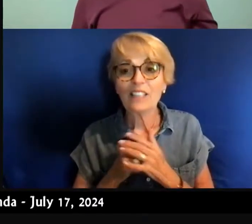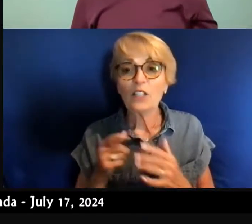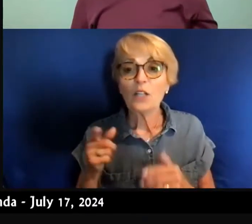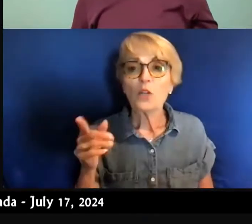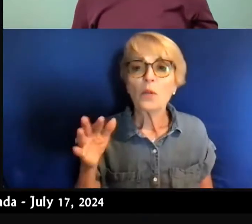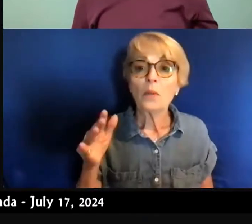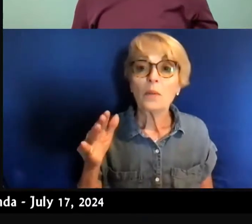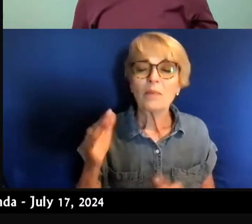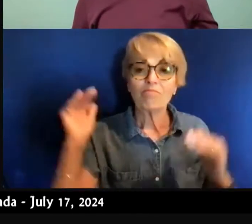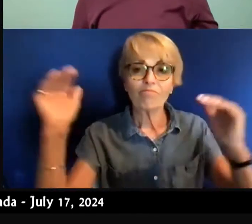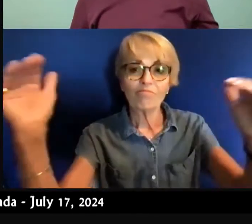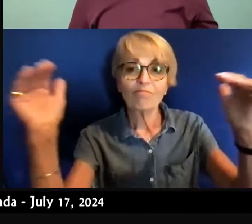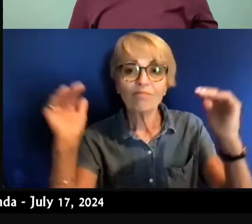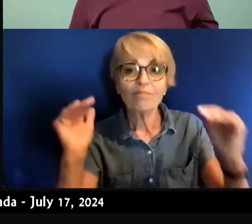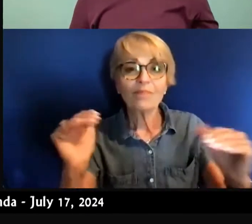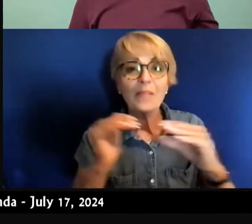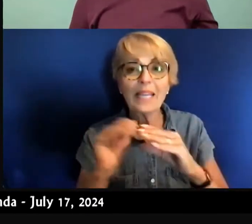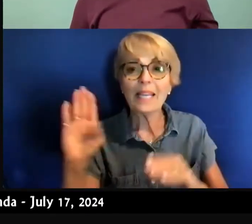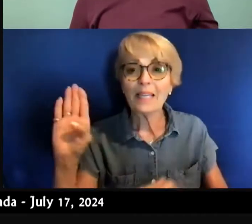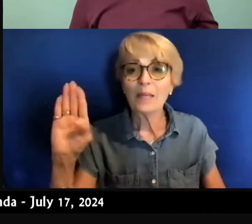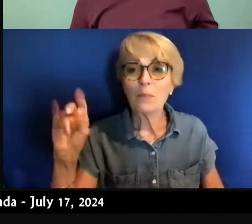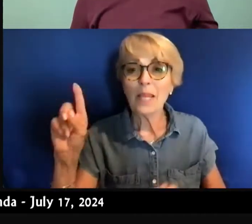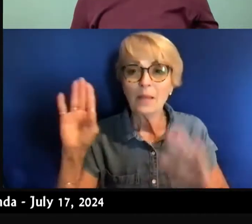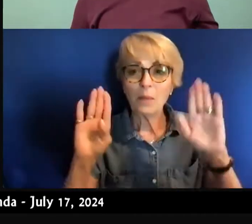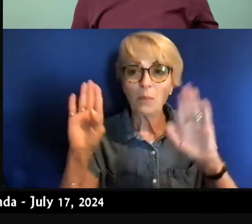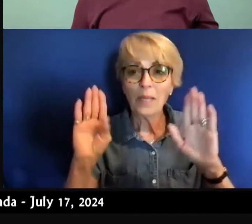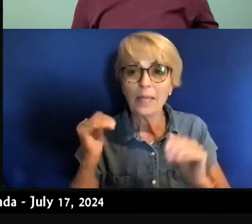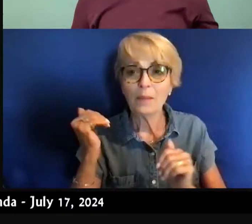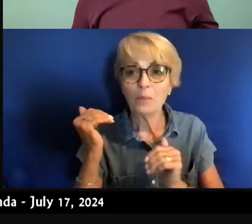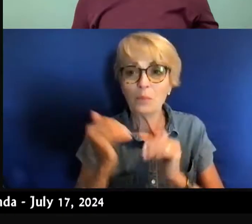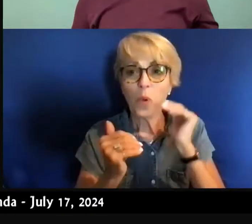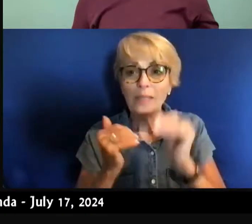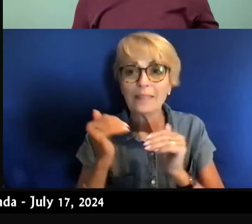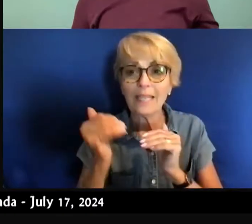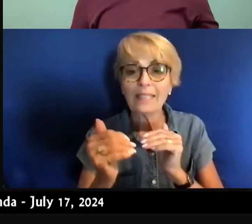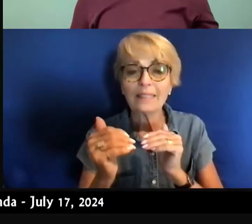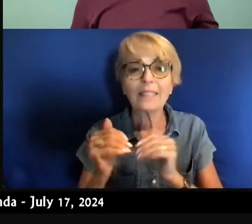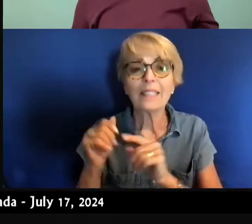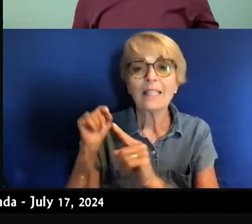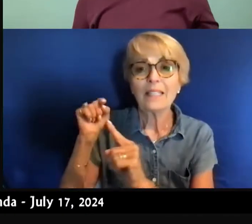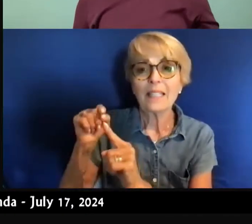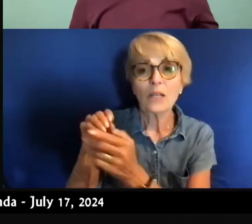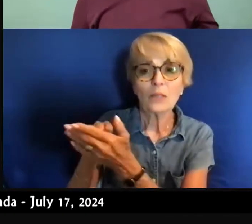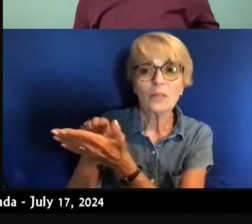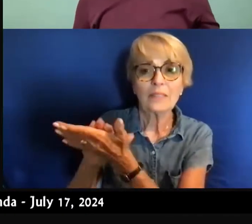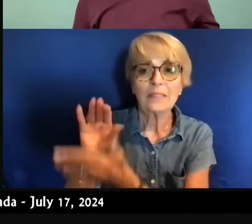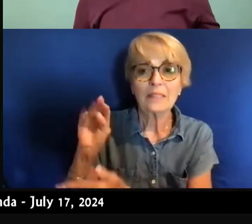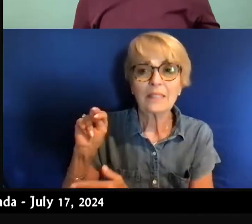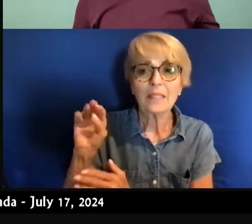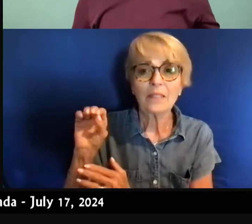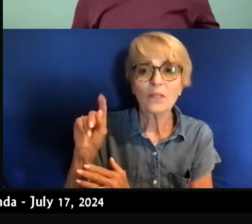Further down in the bid process, there is a note that